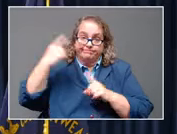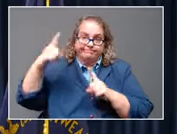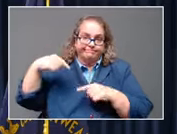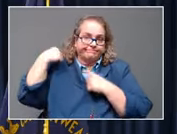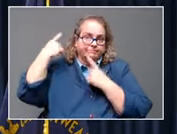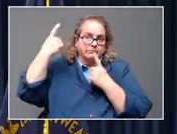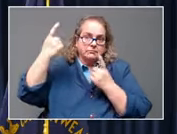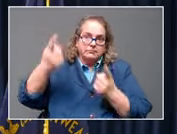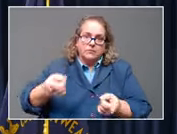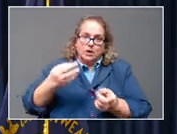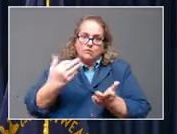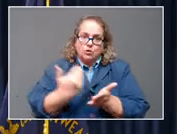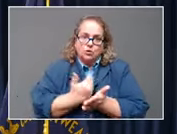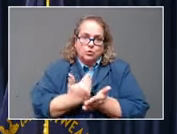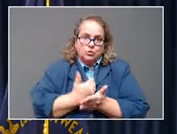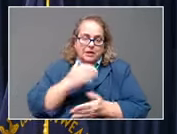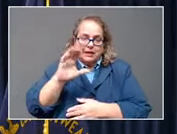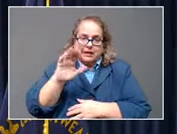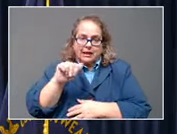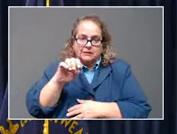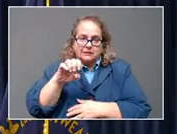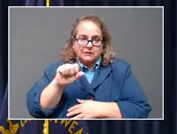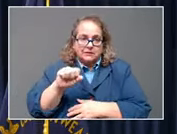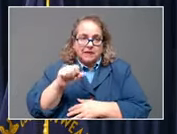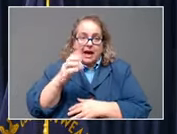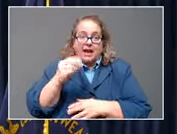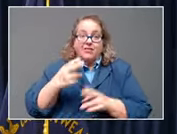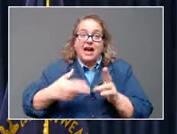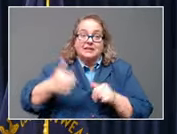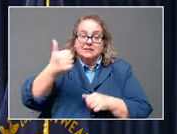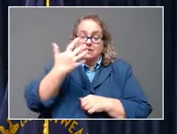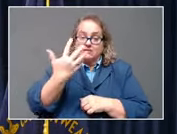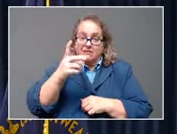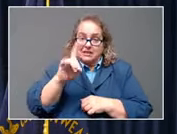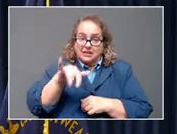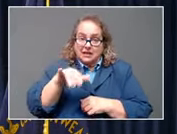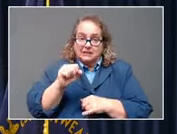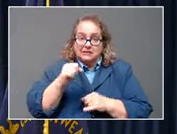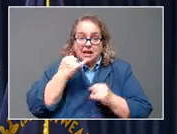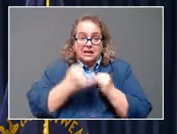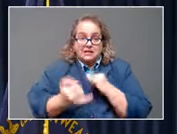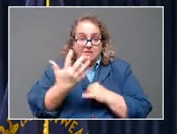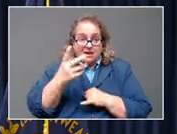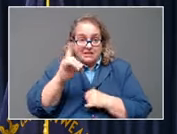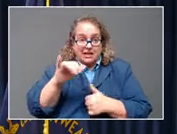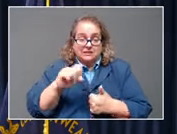believe probably the highest 5 days. The past 5 days, I'll read them out,